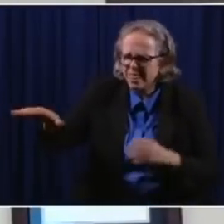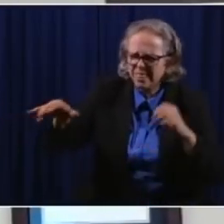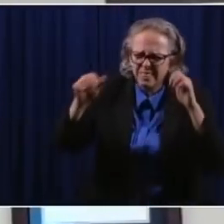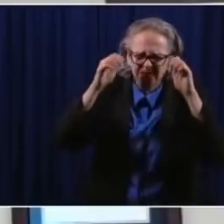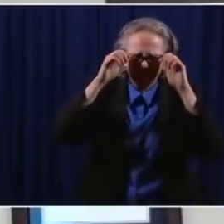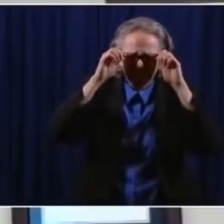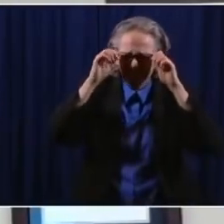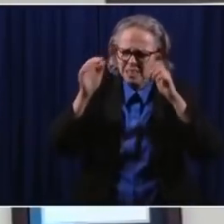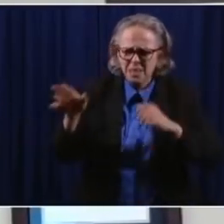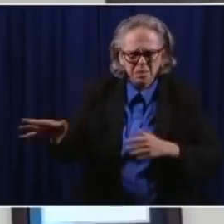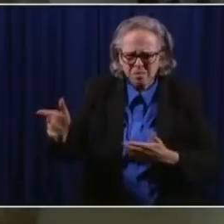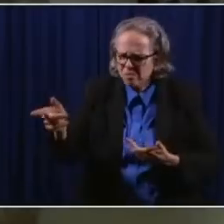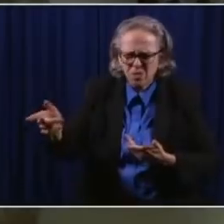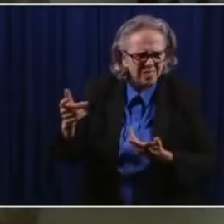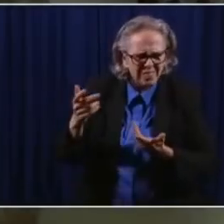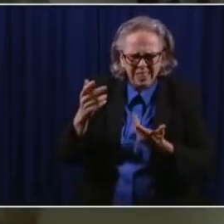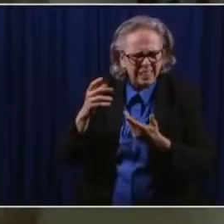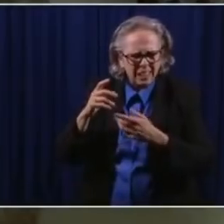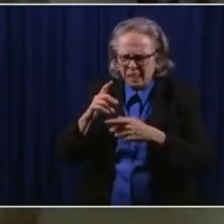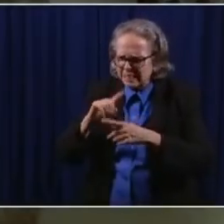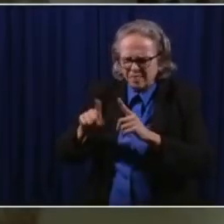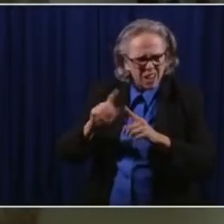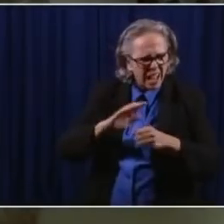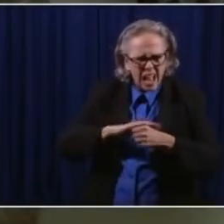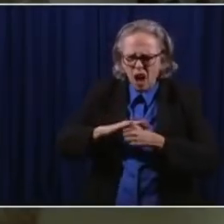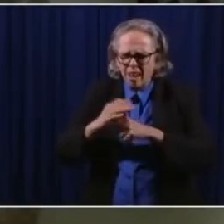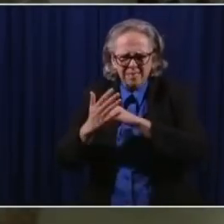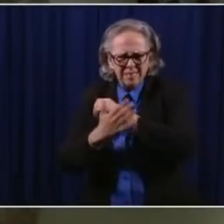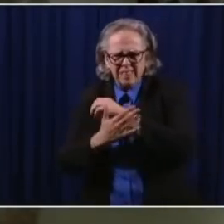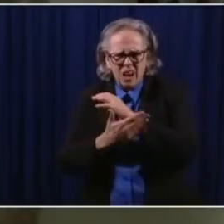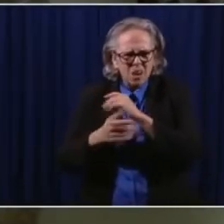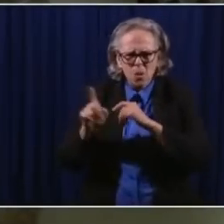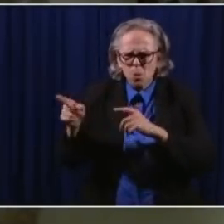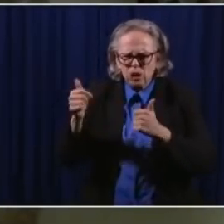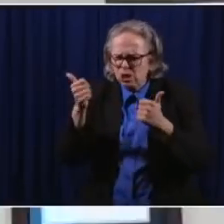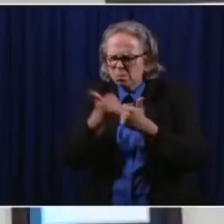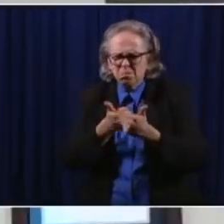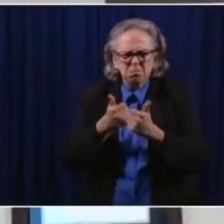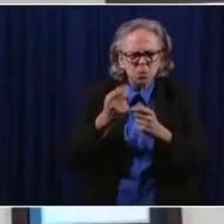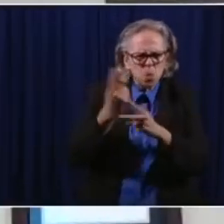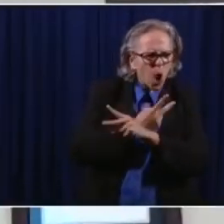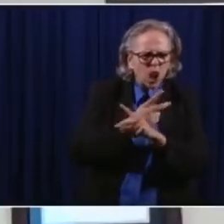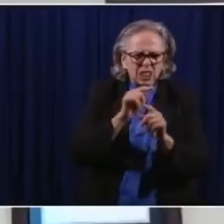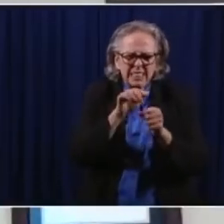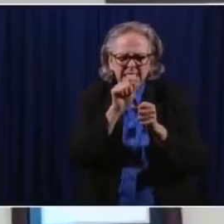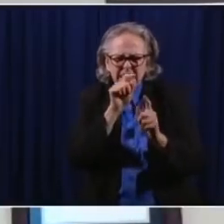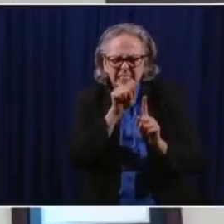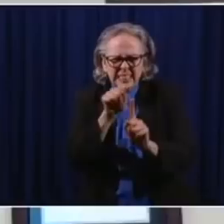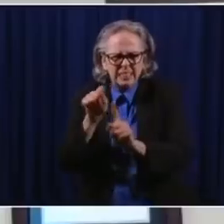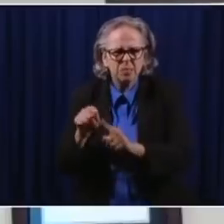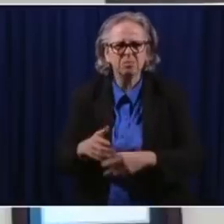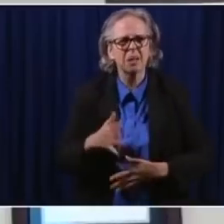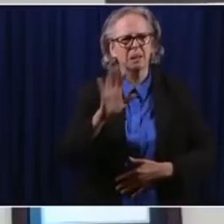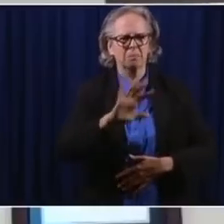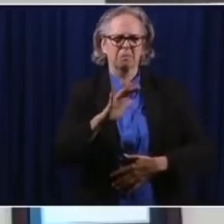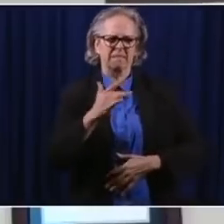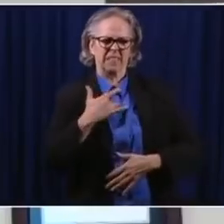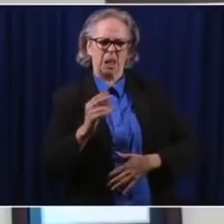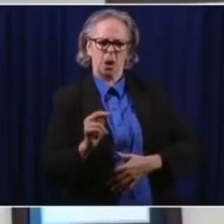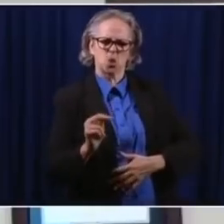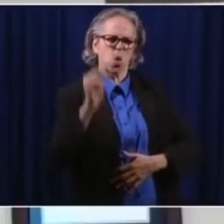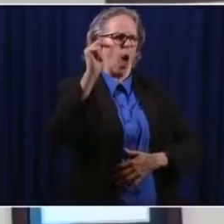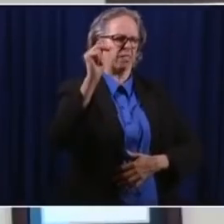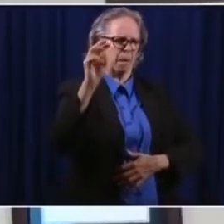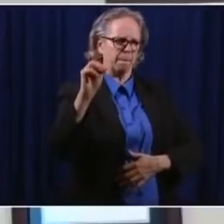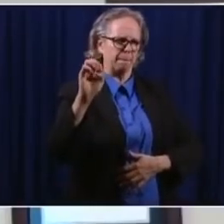different parts of the county. Where do you see it most? The northern part of Medina County, our border